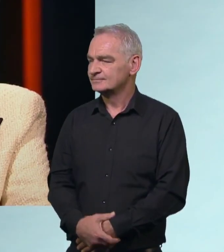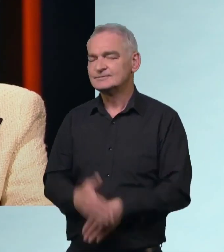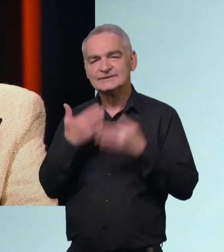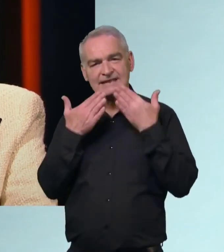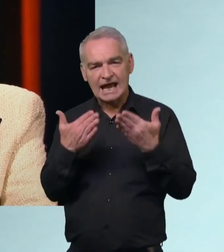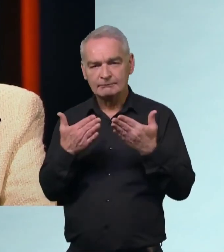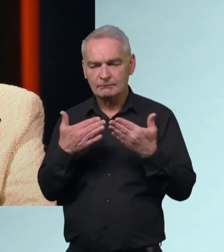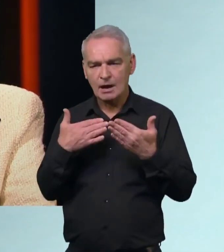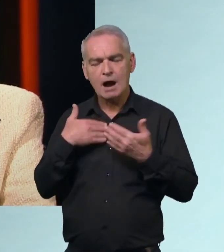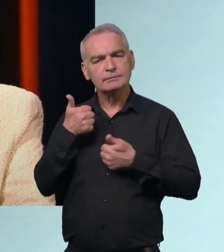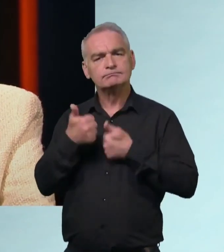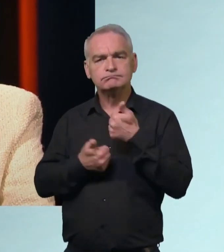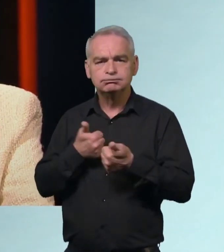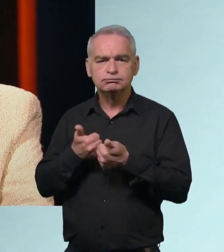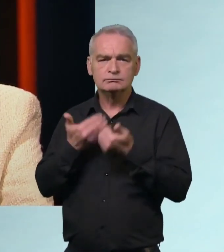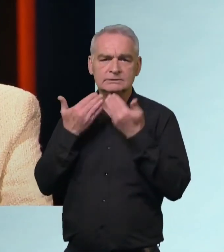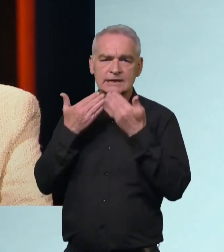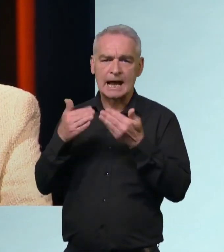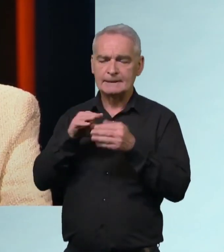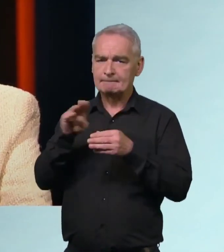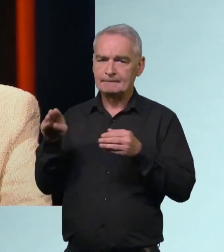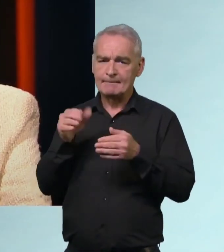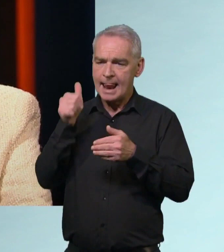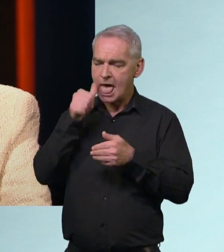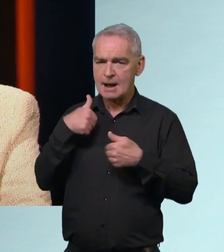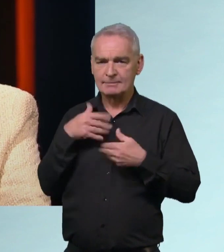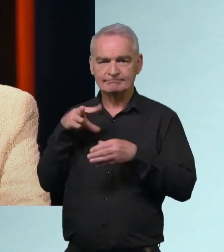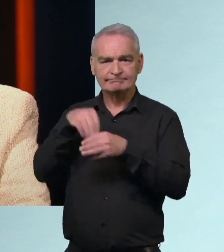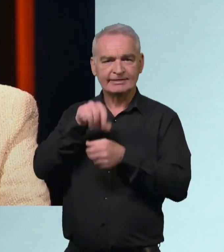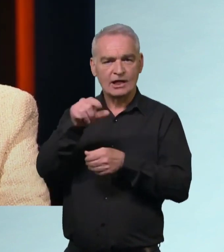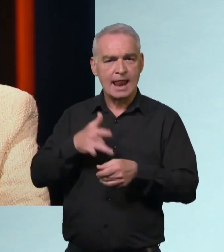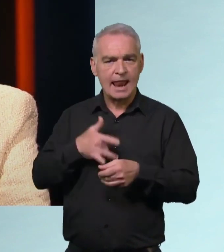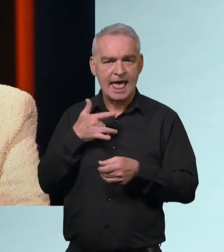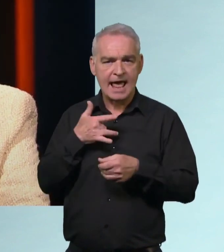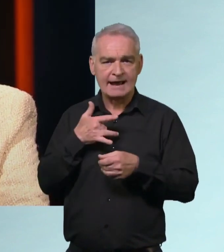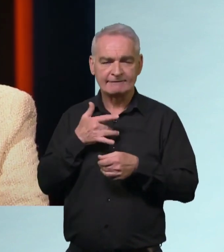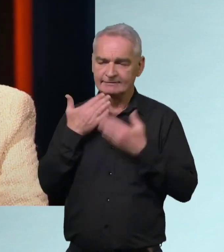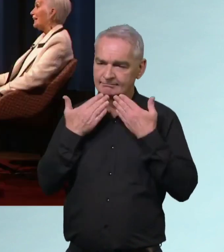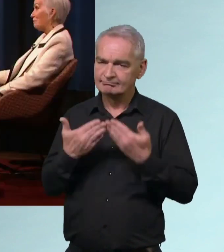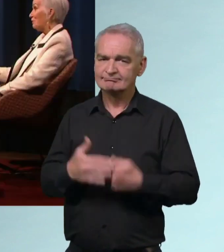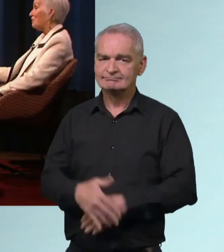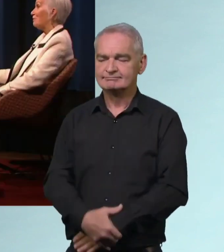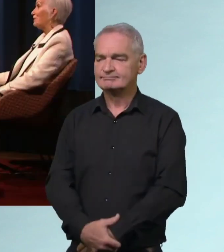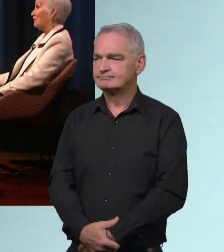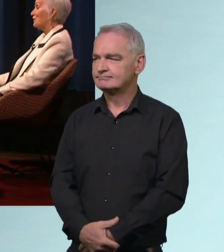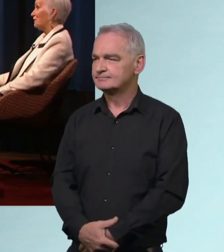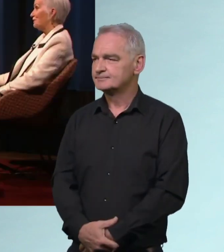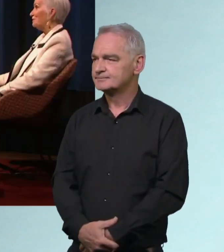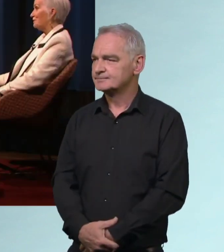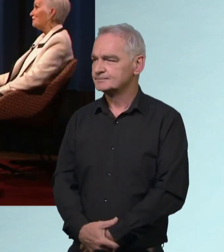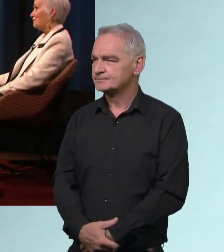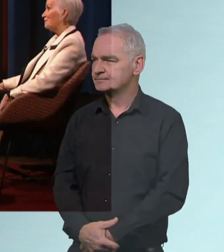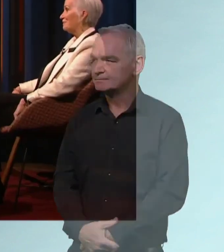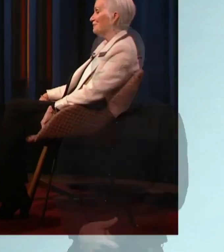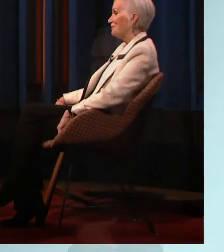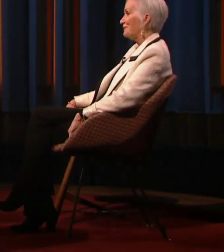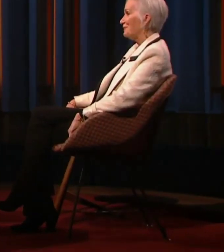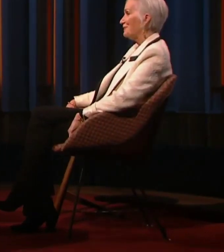you very much. But I've been blessed and I've been so fortunate that people allowed me into their lives and let me do what I wanted to do.